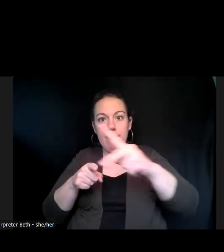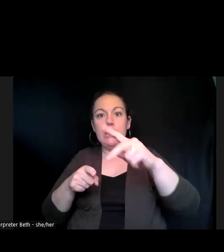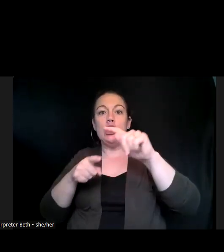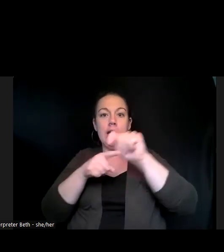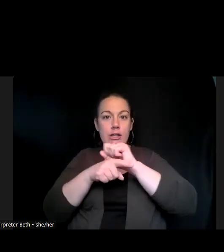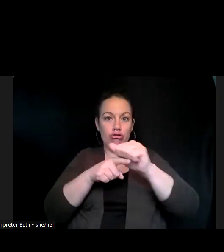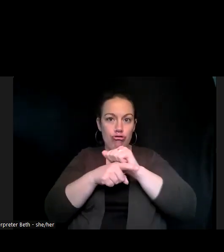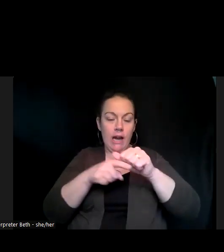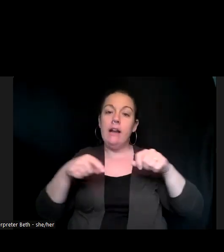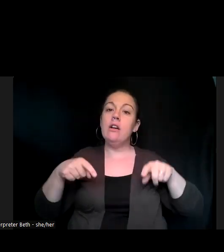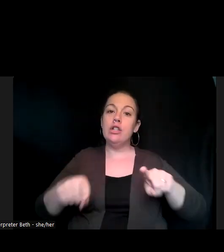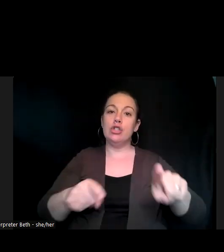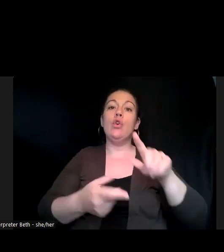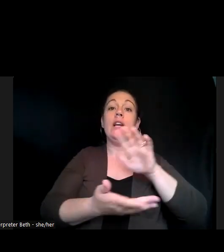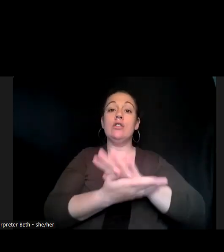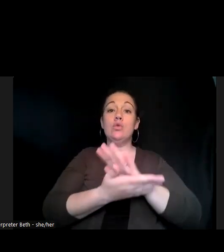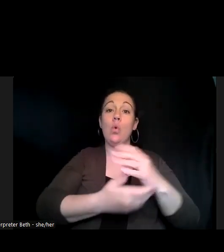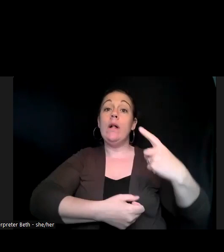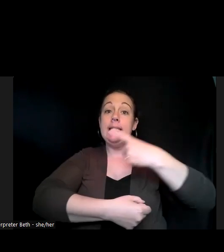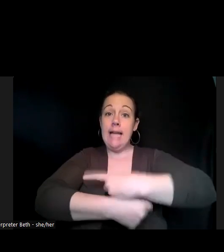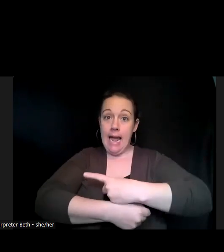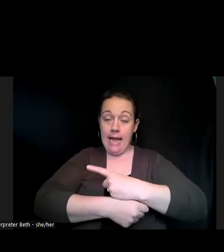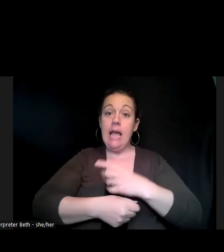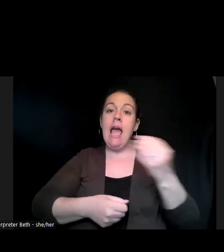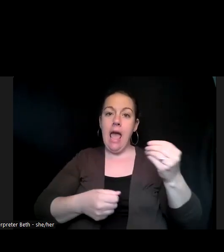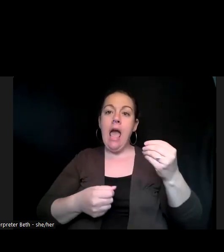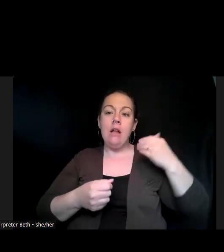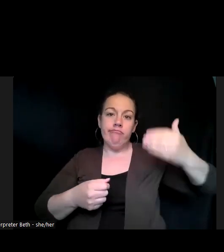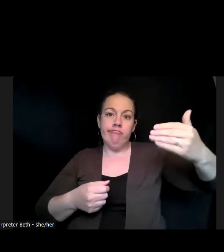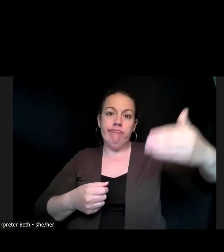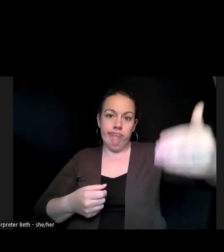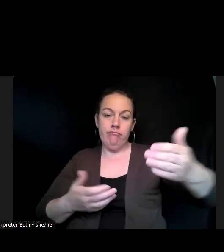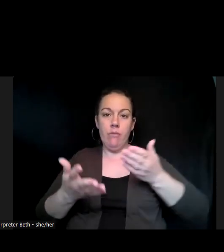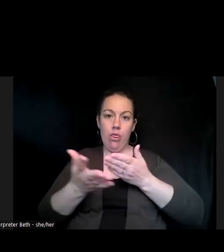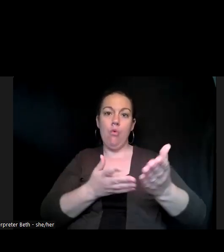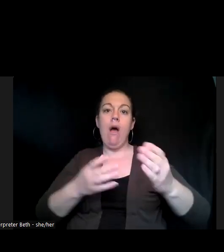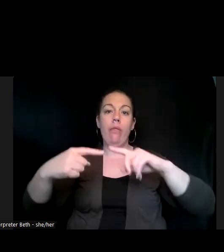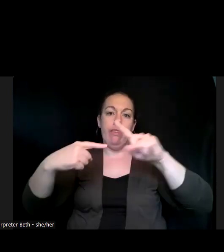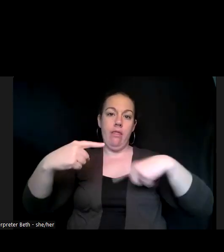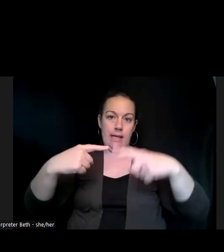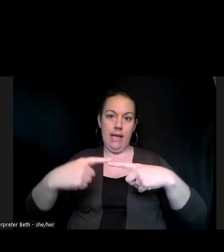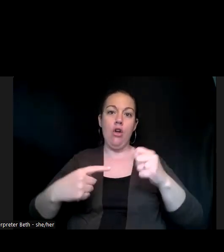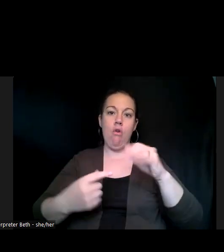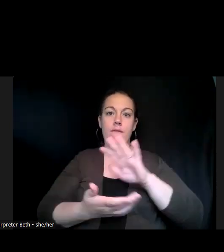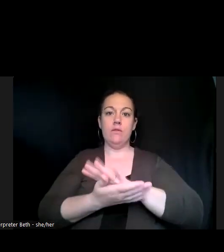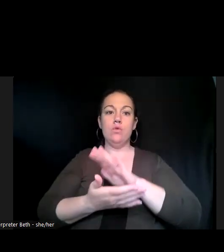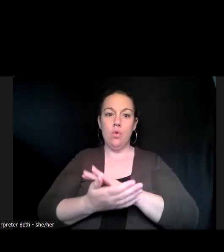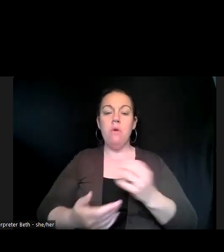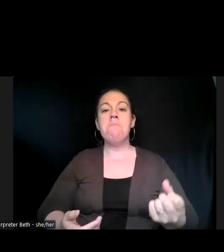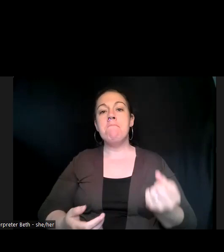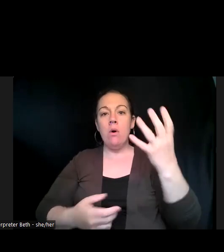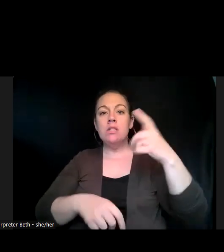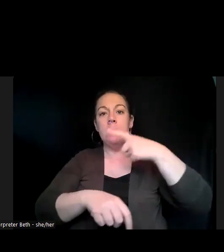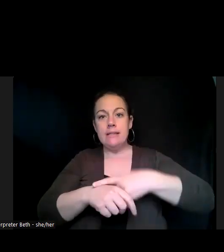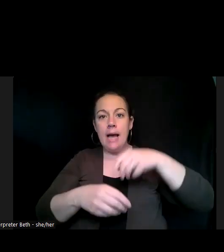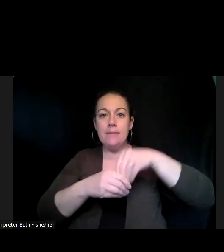day and regularly throughout the year. So for at least 30 minutes, multiple times throughout the week, throughout the year.